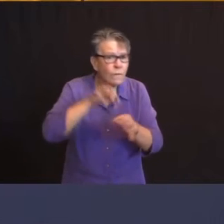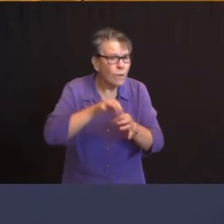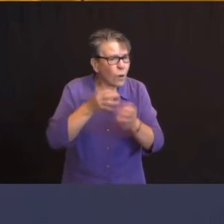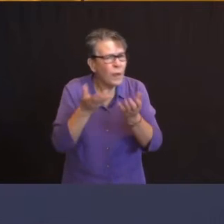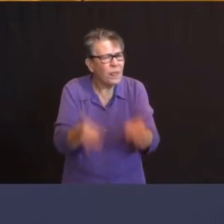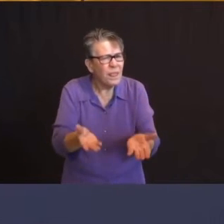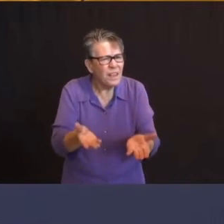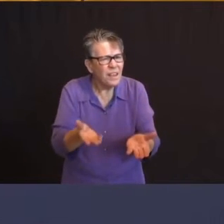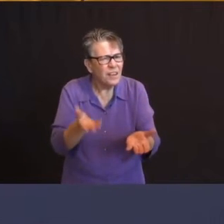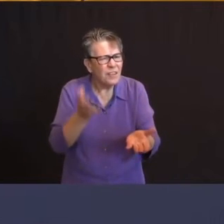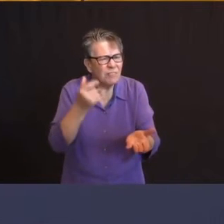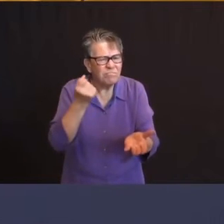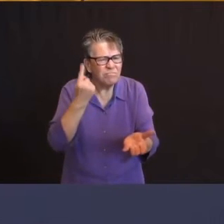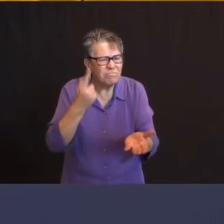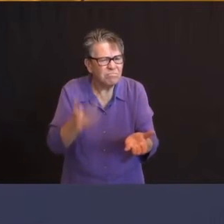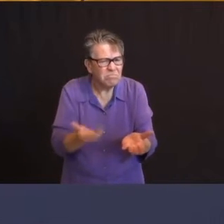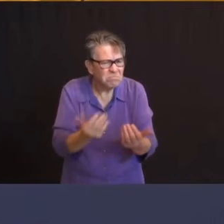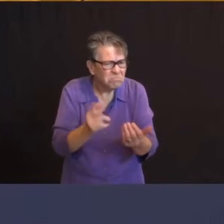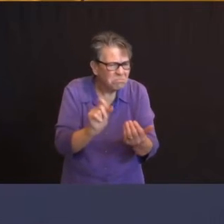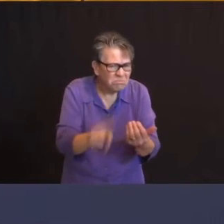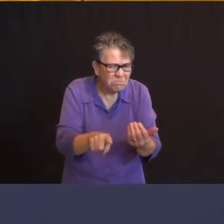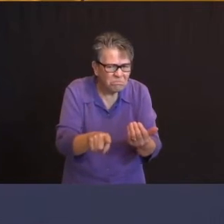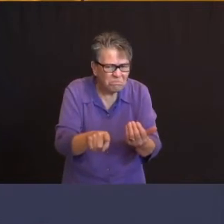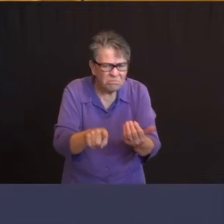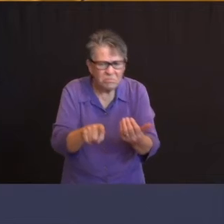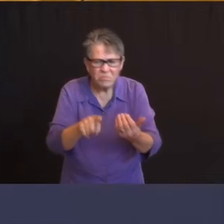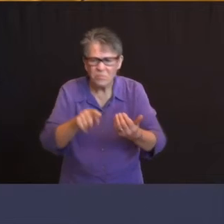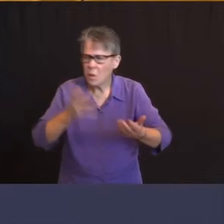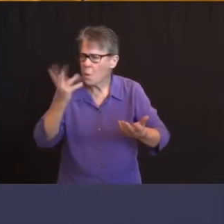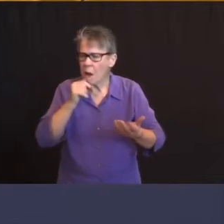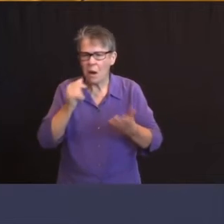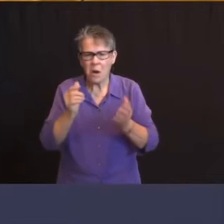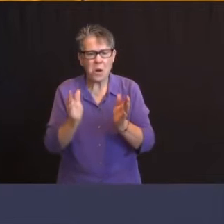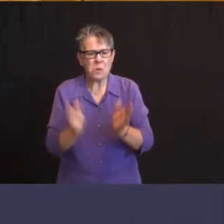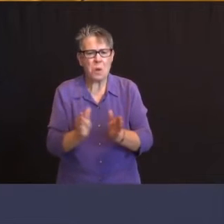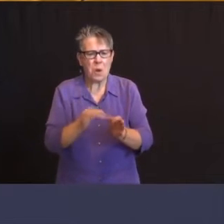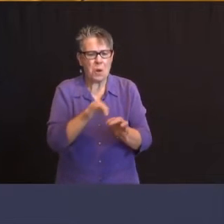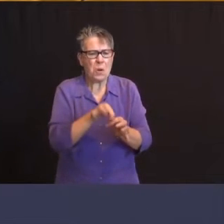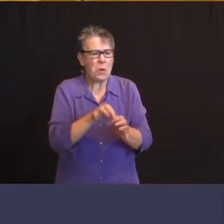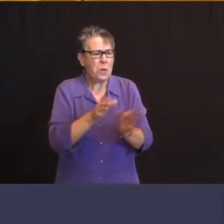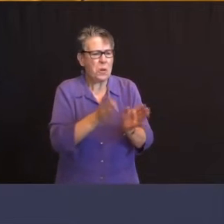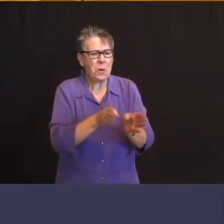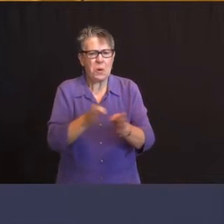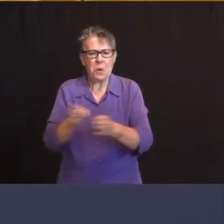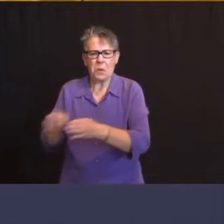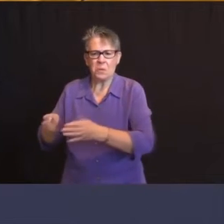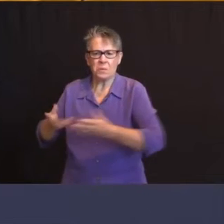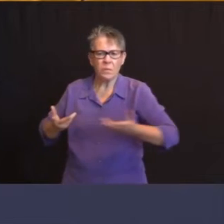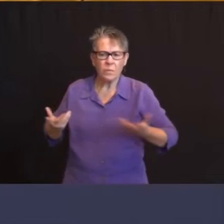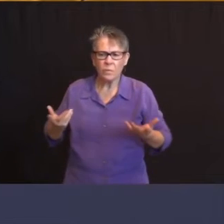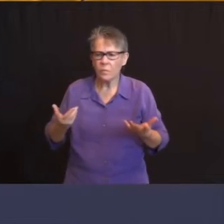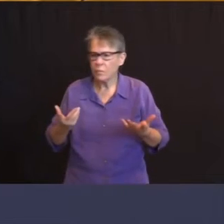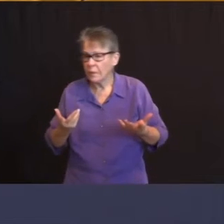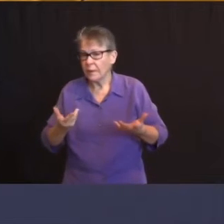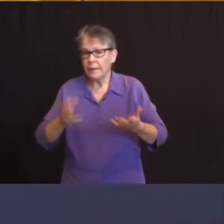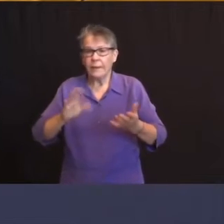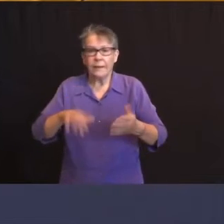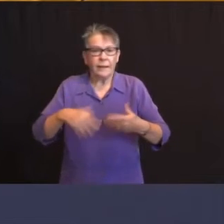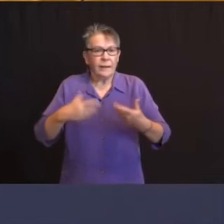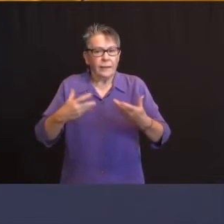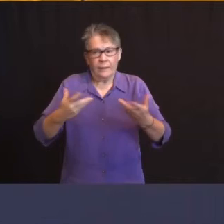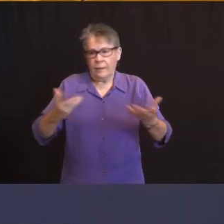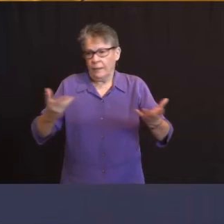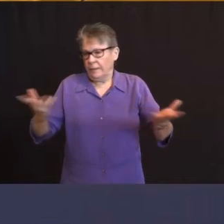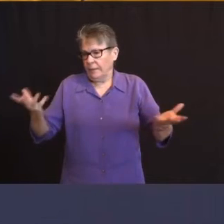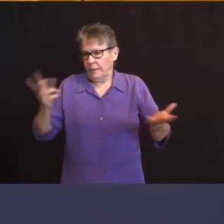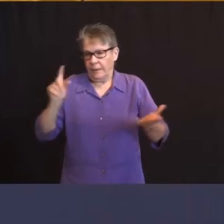I don't have anything really, don't get mad at me here. I don't have anything to update you on much of what you've asked. On clemencies and